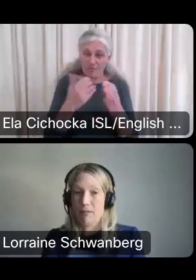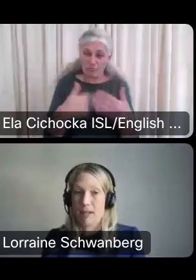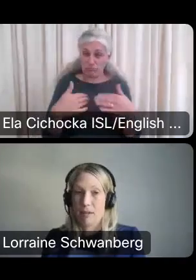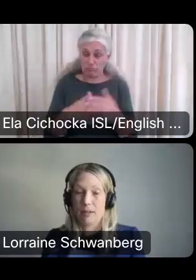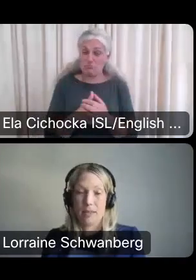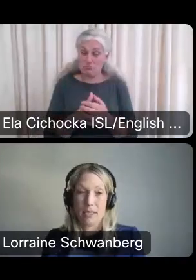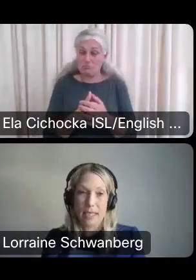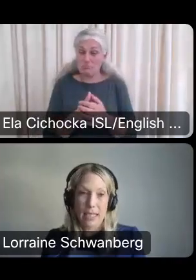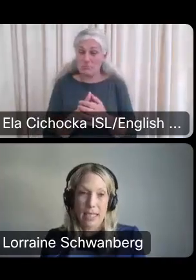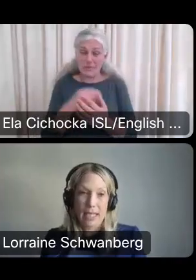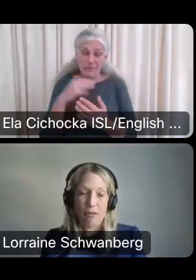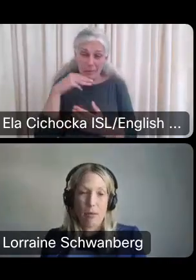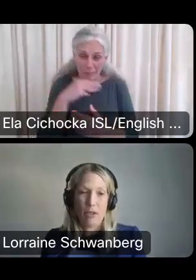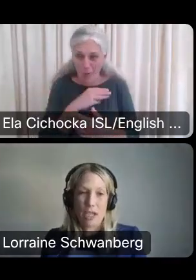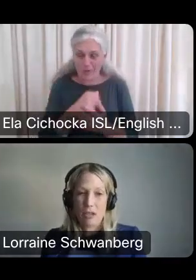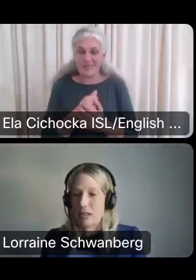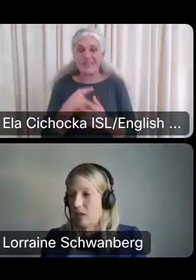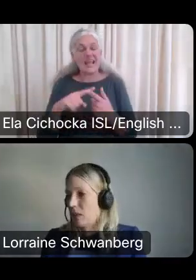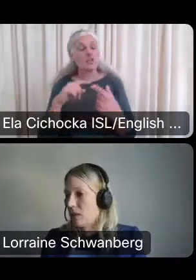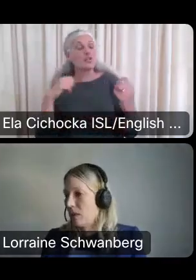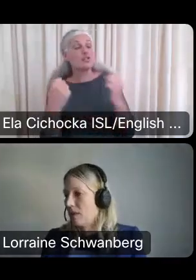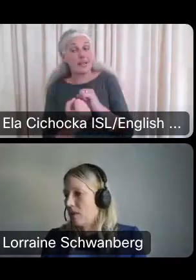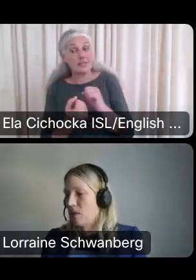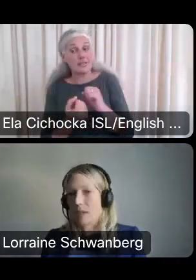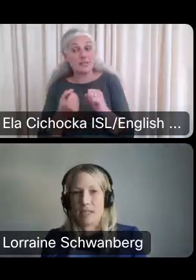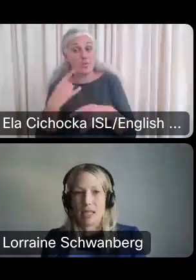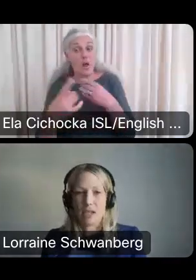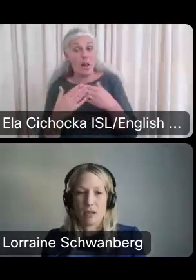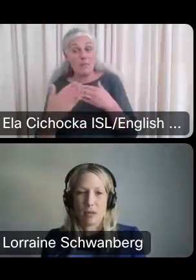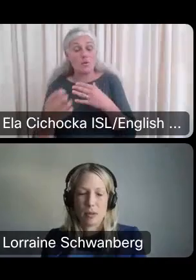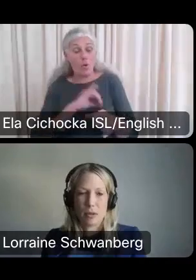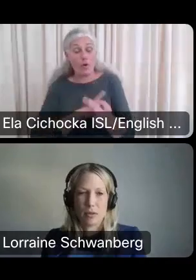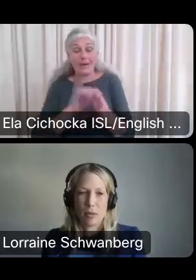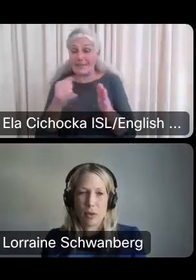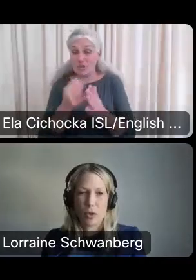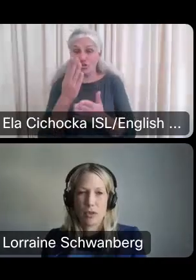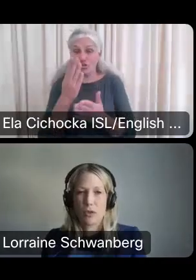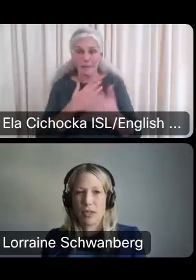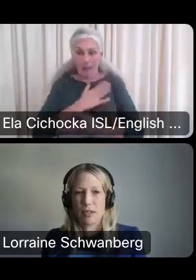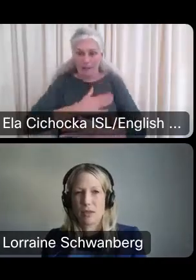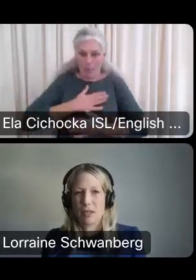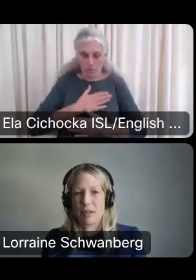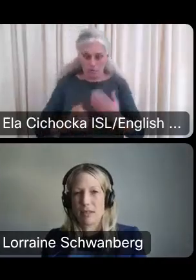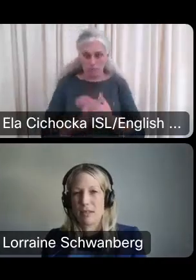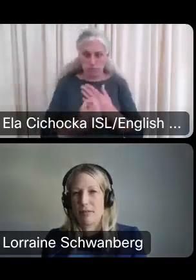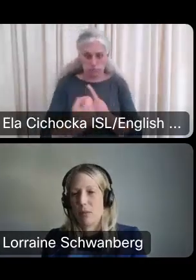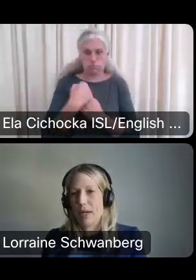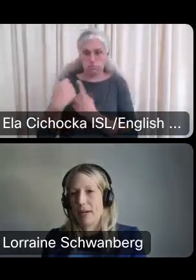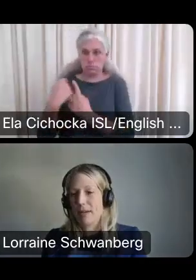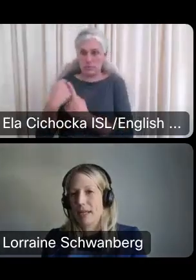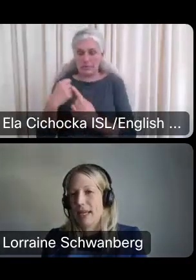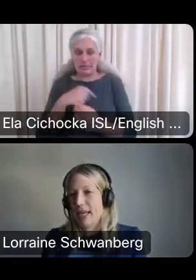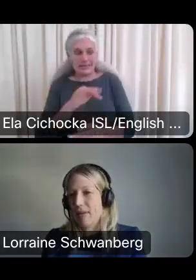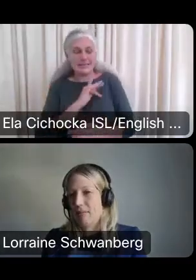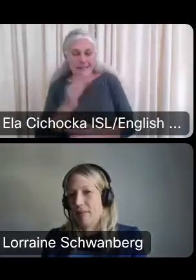been invaluable. And even with the changes that are going on across the organization, some of those emotional triggers, just having that